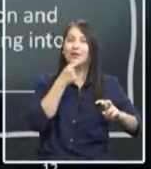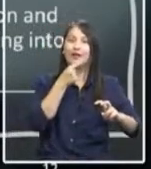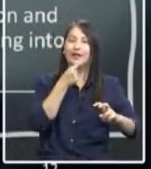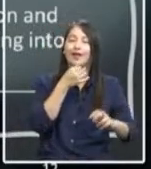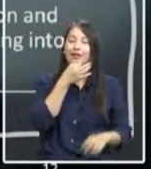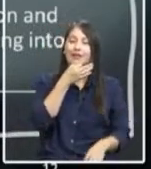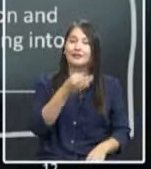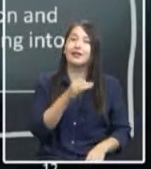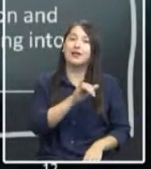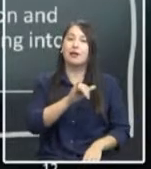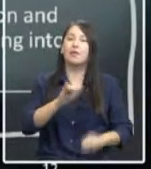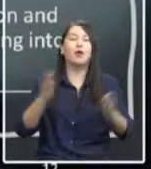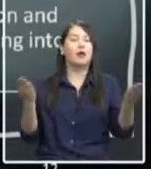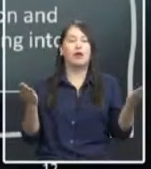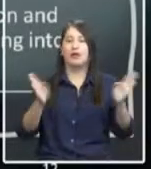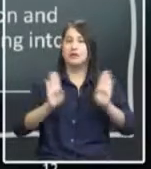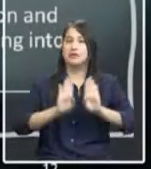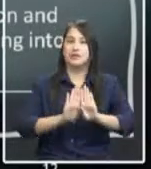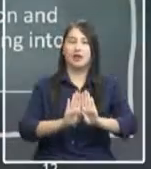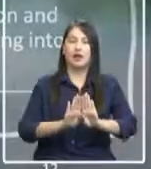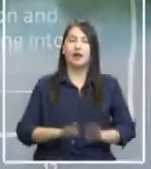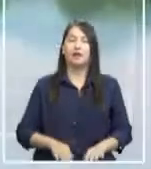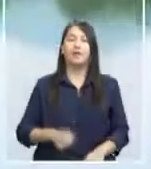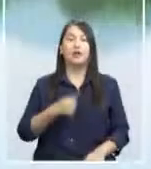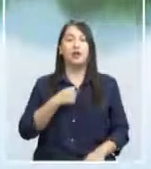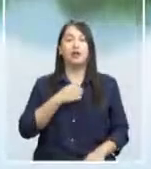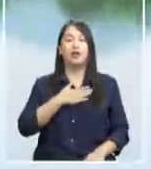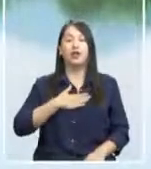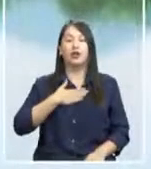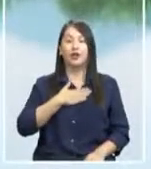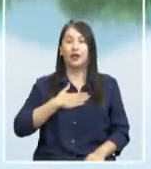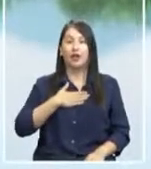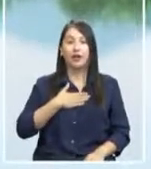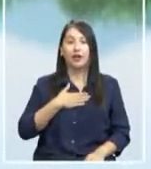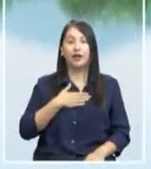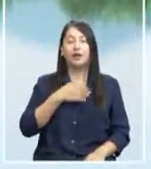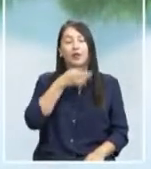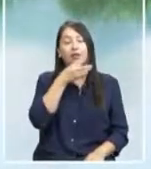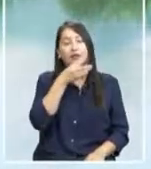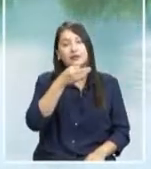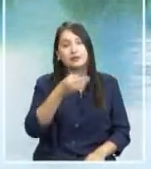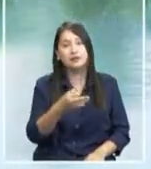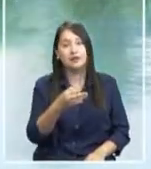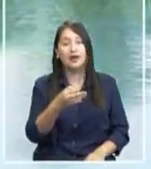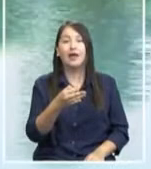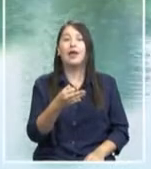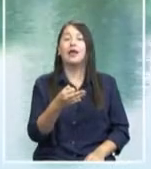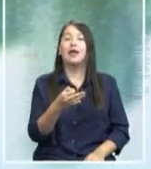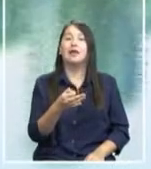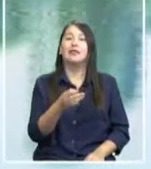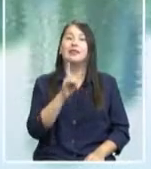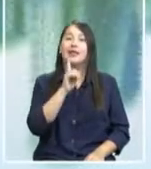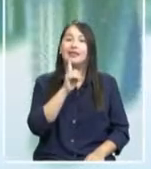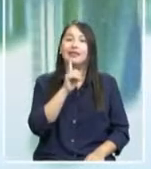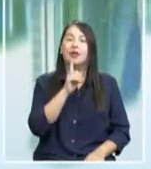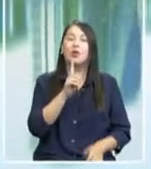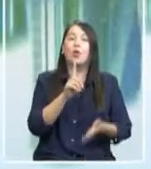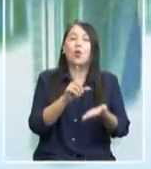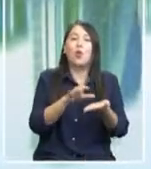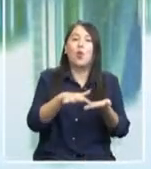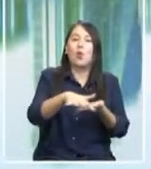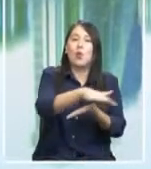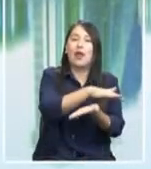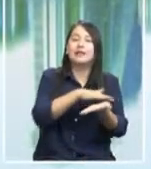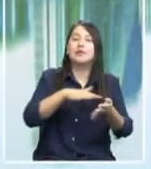suggest, is a profoundly political space. It's a space because in it, we make choices. We make